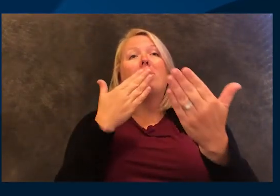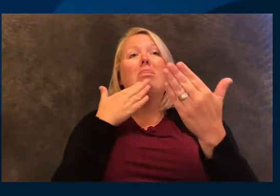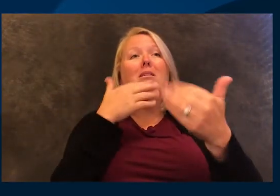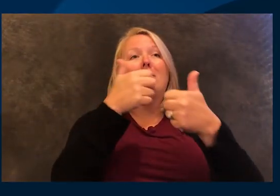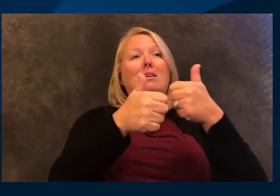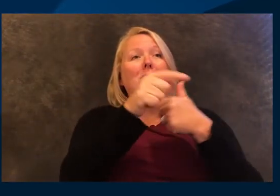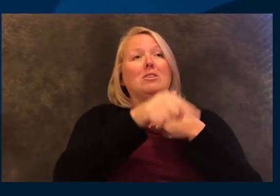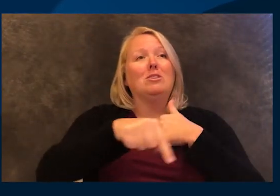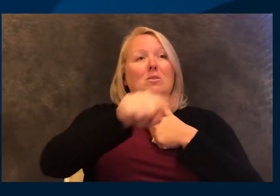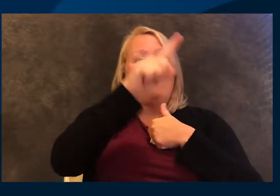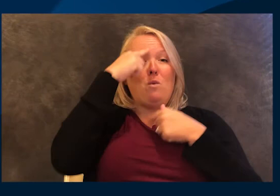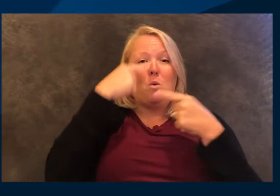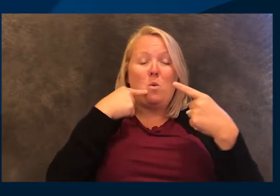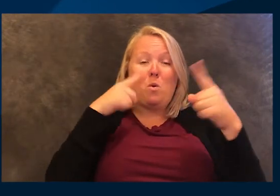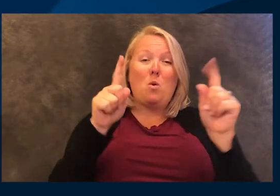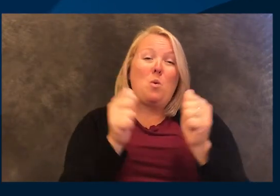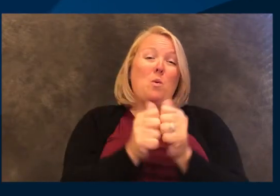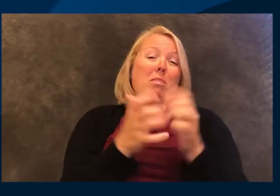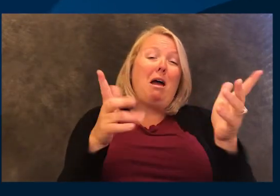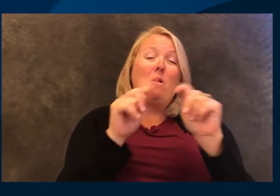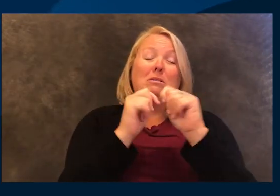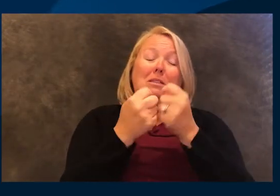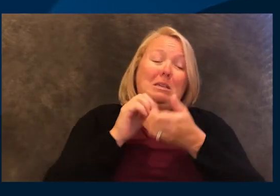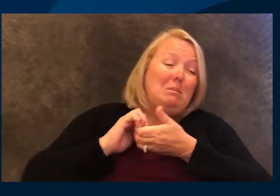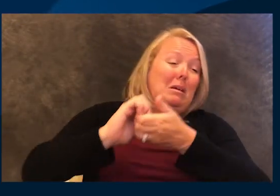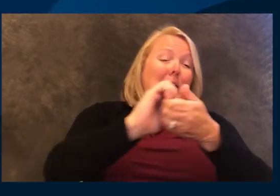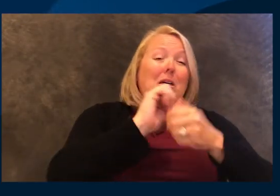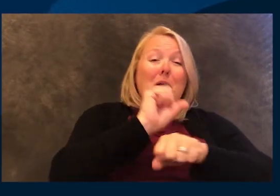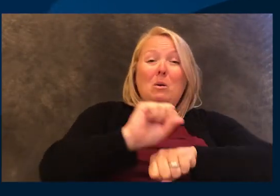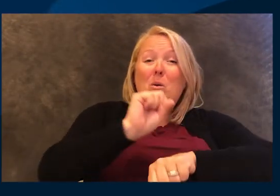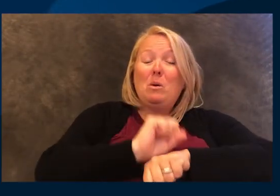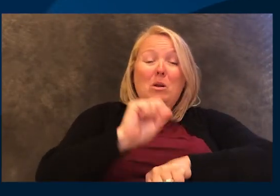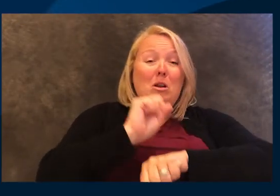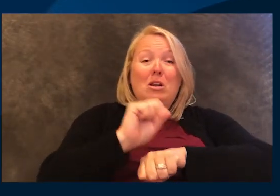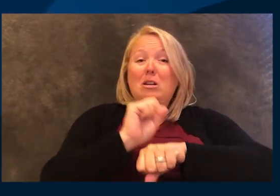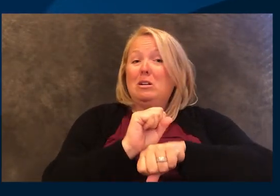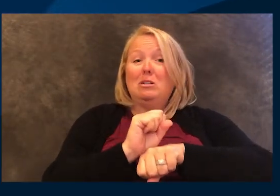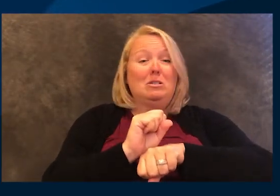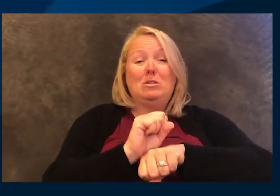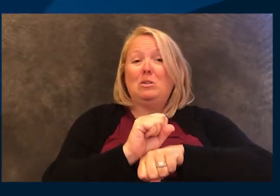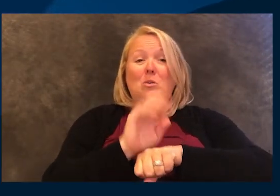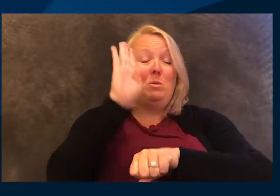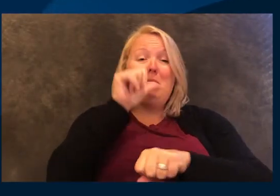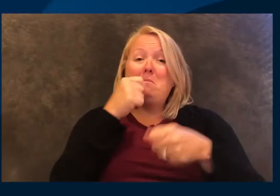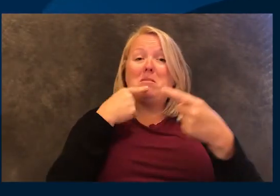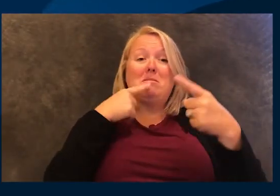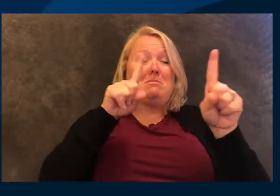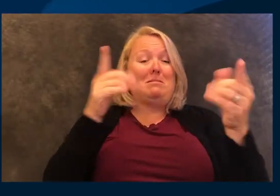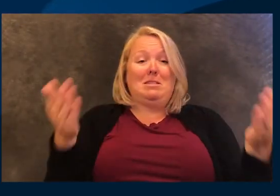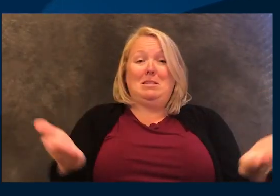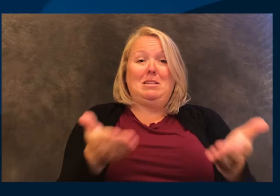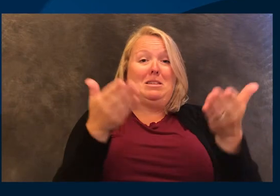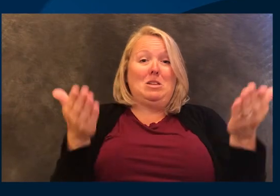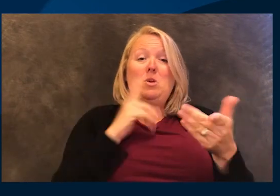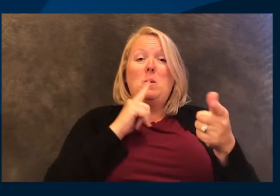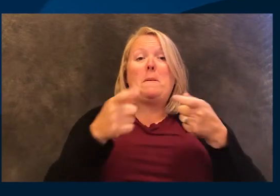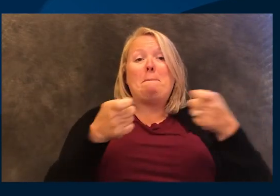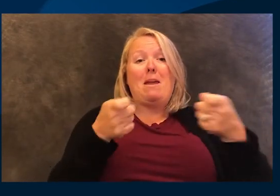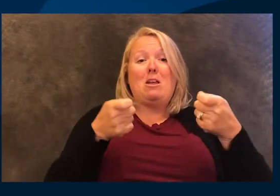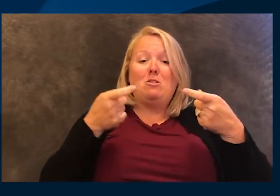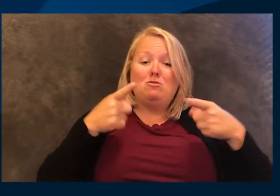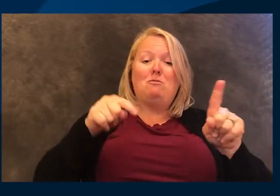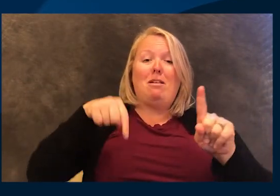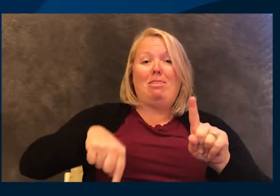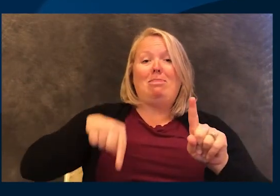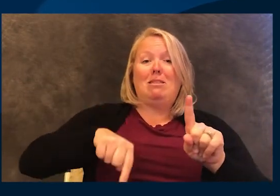work. Without teamwork and collaboration, we would not be where we are today at Michigan Medicine with managing this